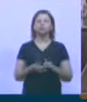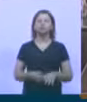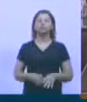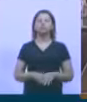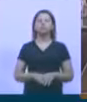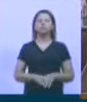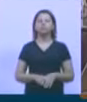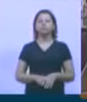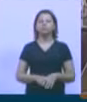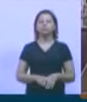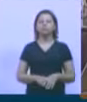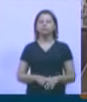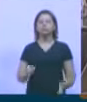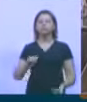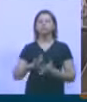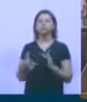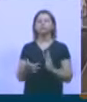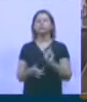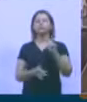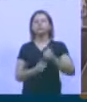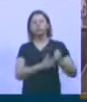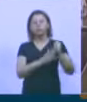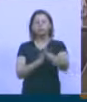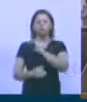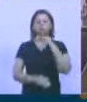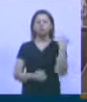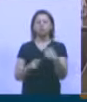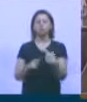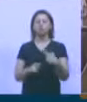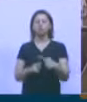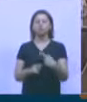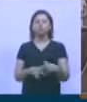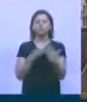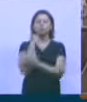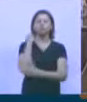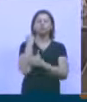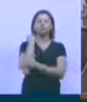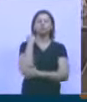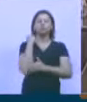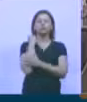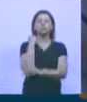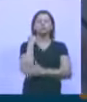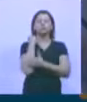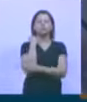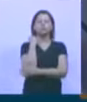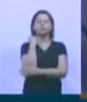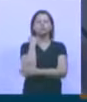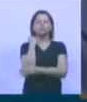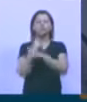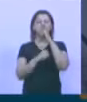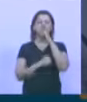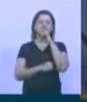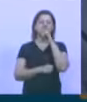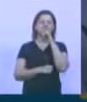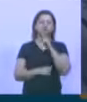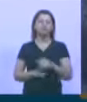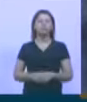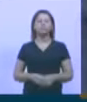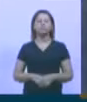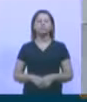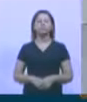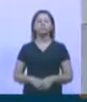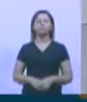of jealousy. Jesus foi levado à morte por causa da inveja, do ciúme. And on the cross, what were Jesus's last